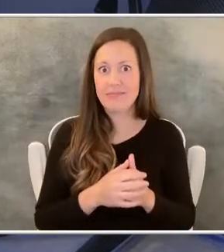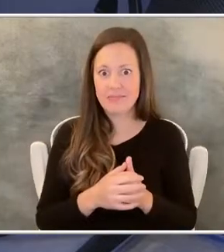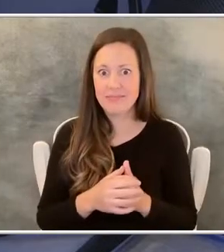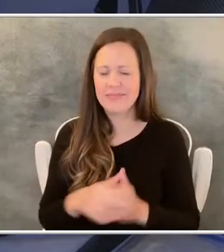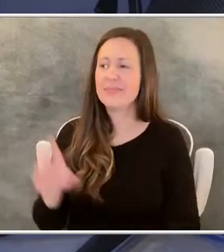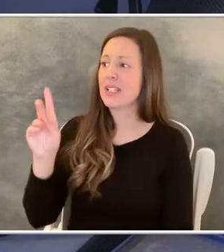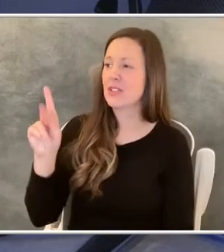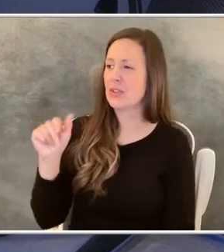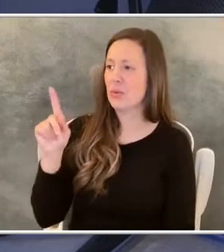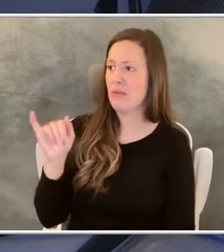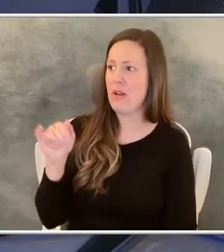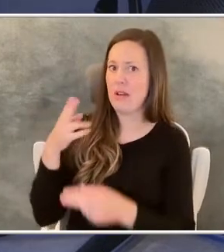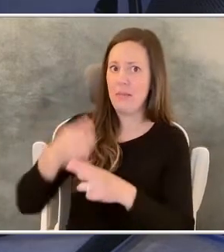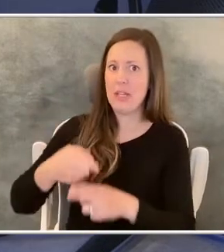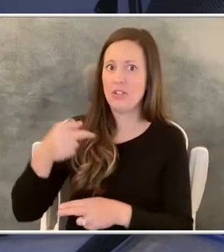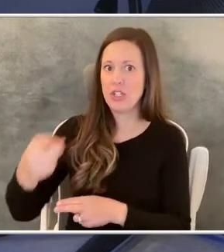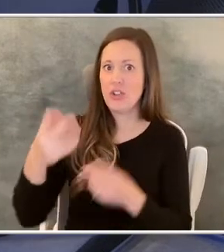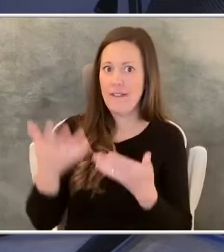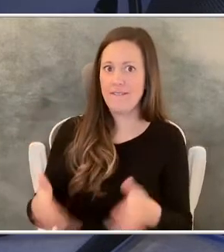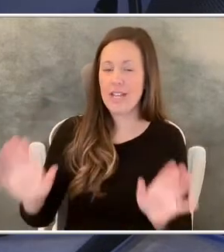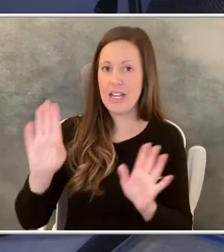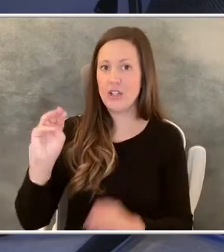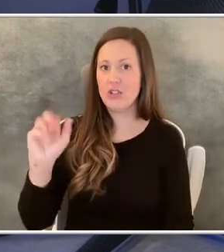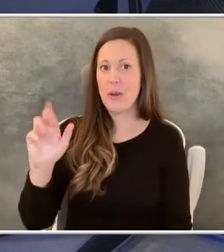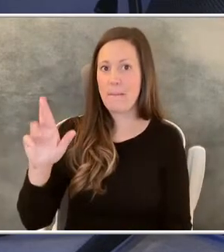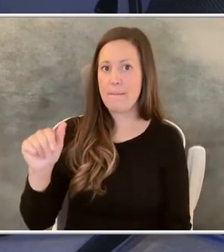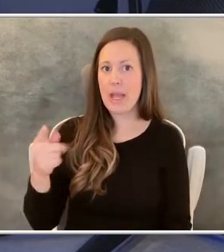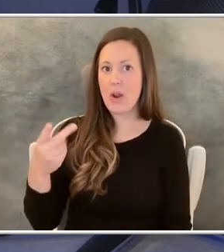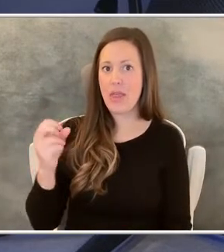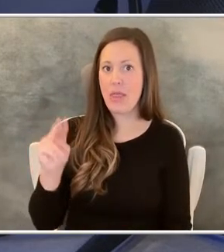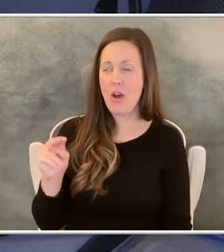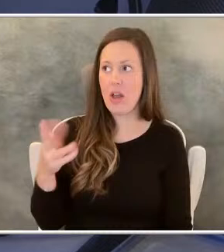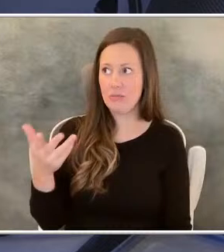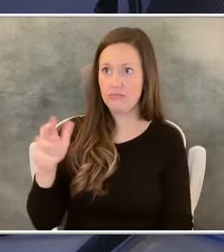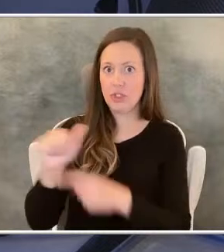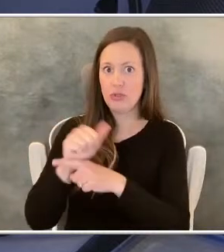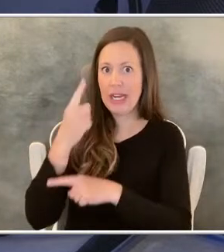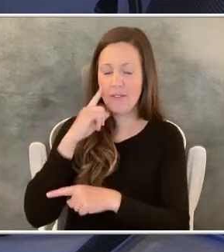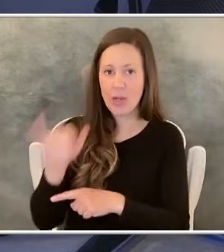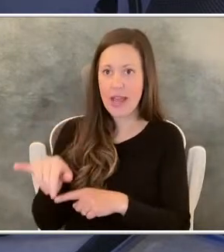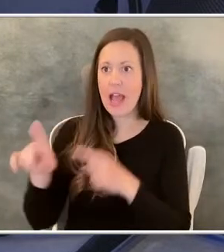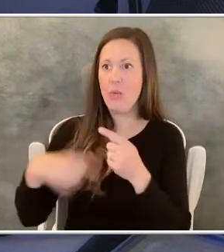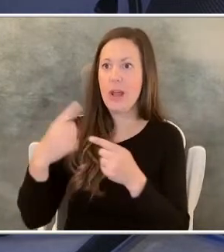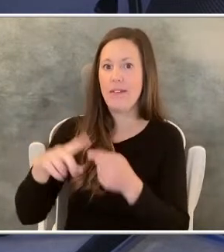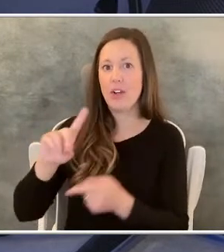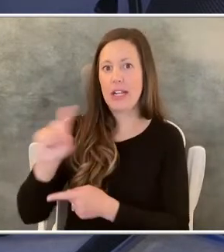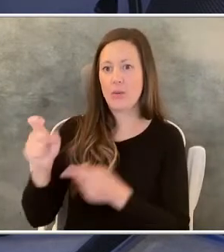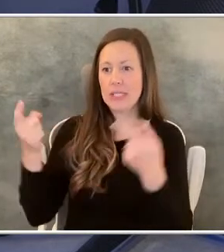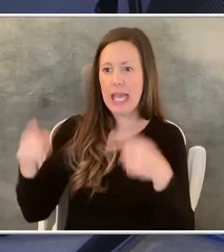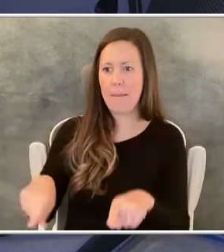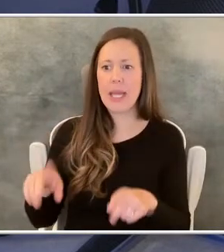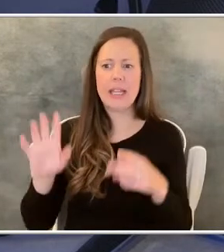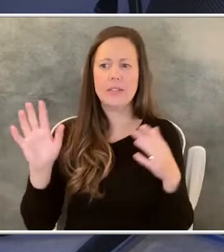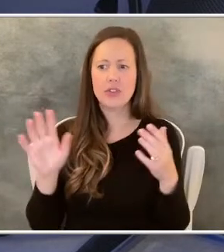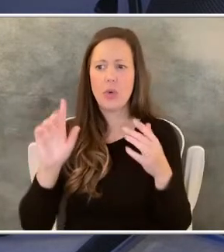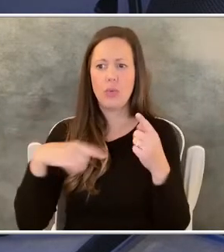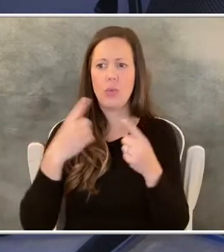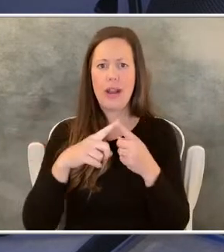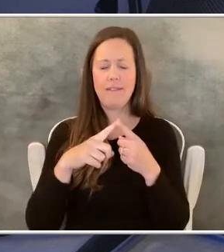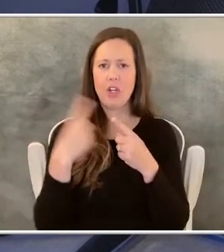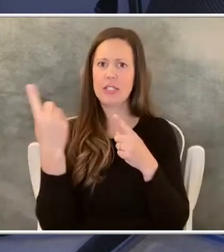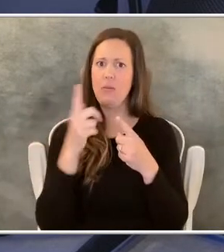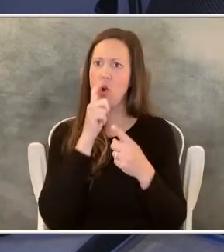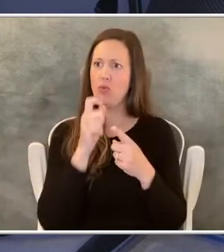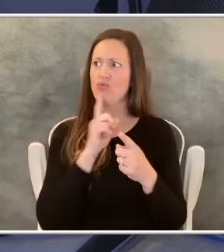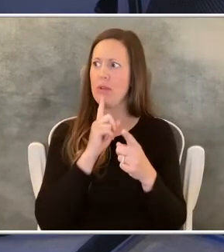had finished a marathon. She was training for marathons when she got this diagnosis. So when an active person like Kati